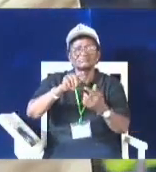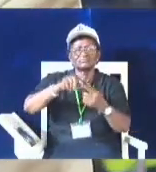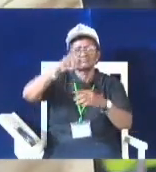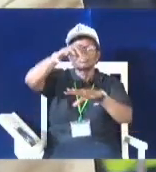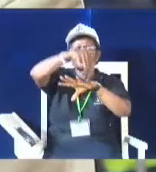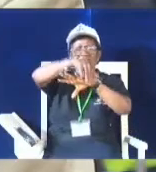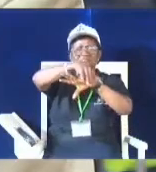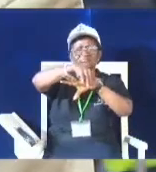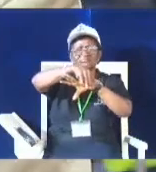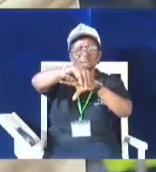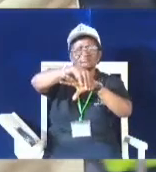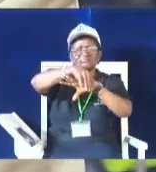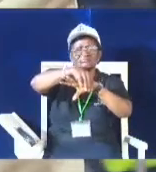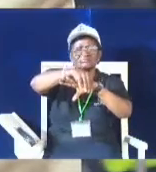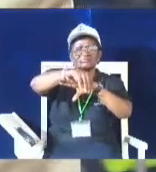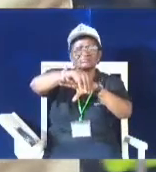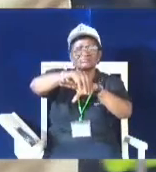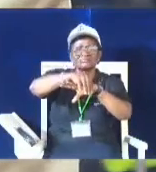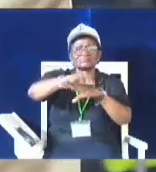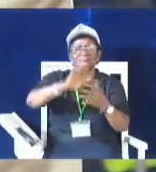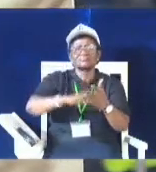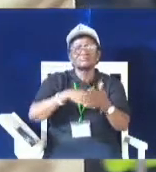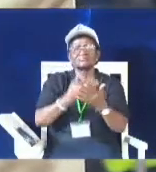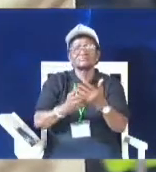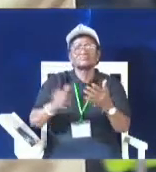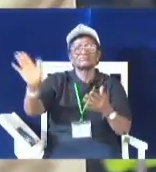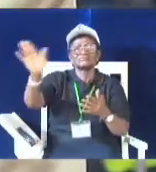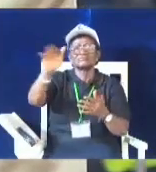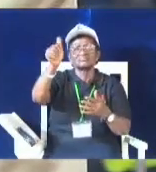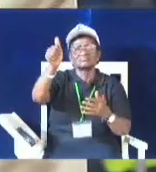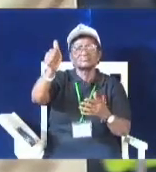tonight, prove yourself.